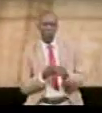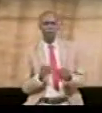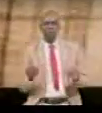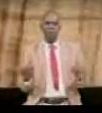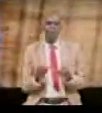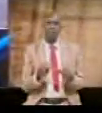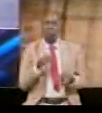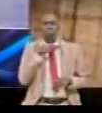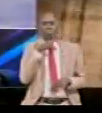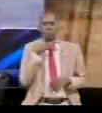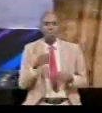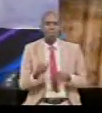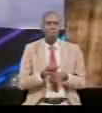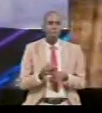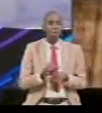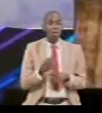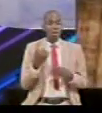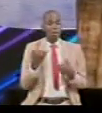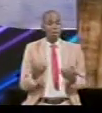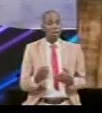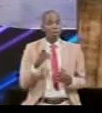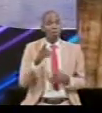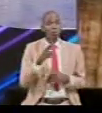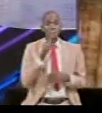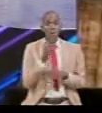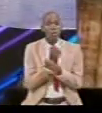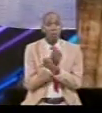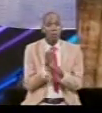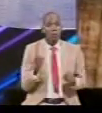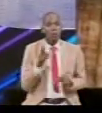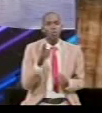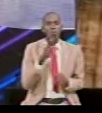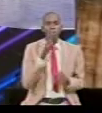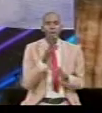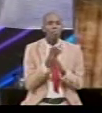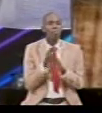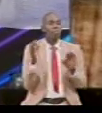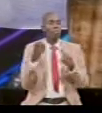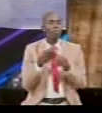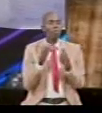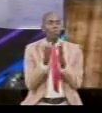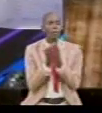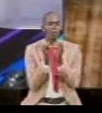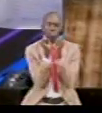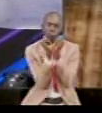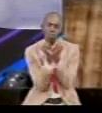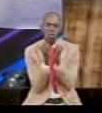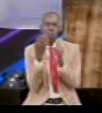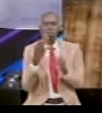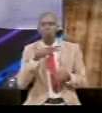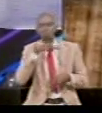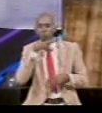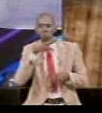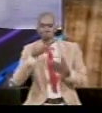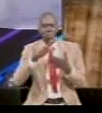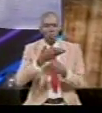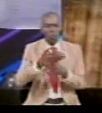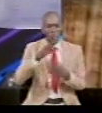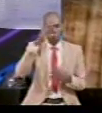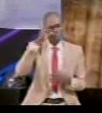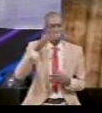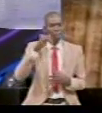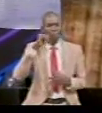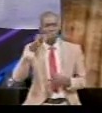born again and you are free from that bondage of corruption. Between men and women, between boys and girls,